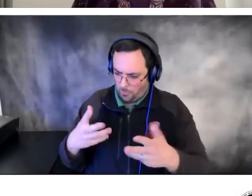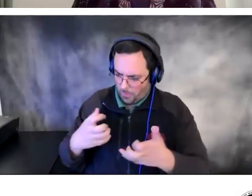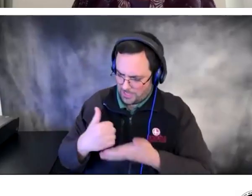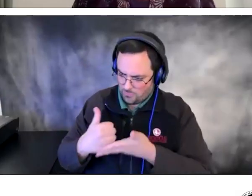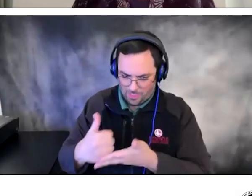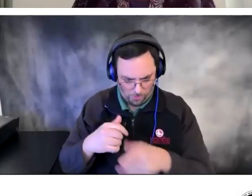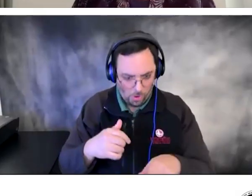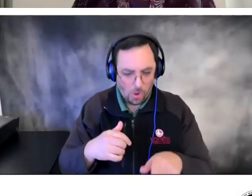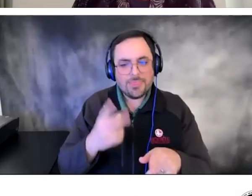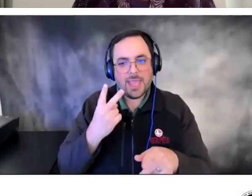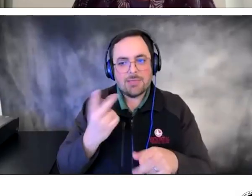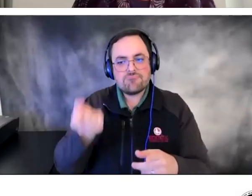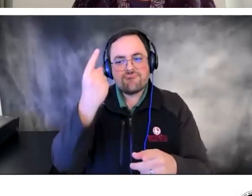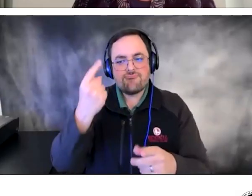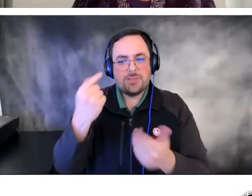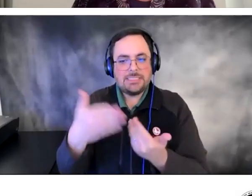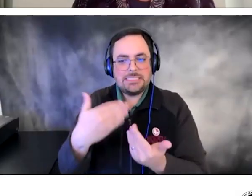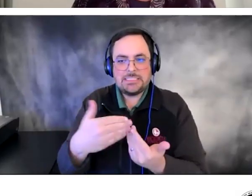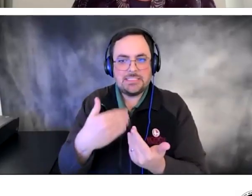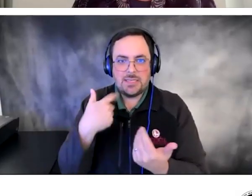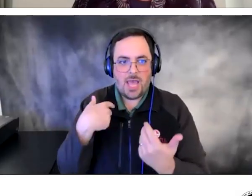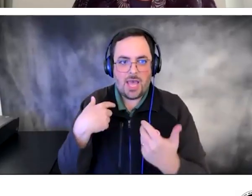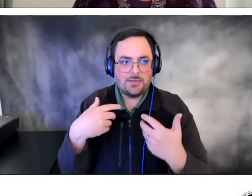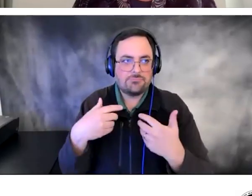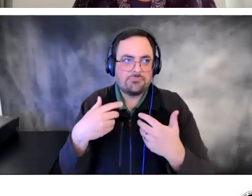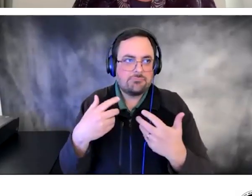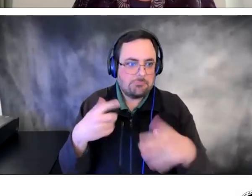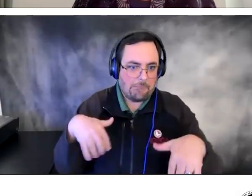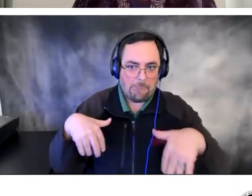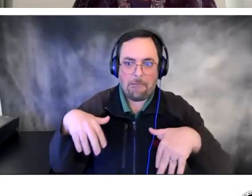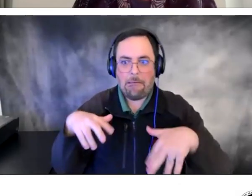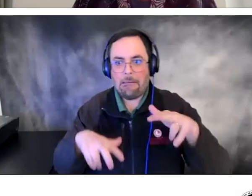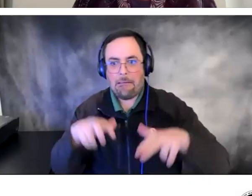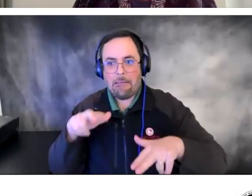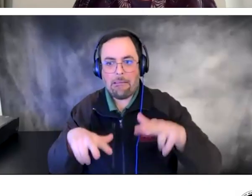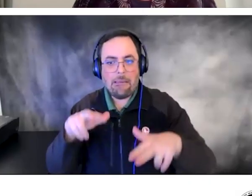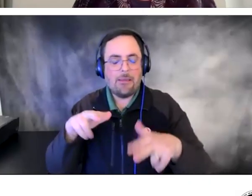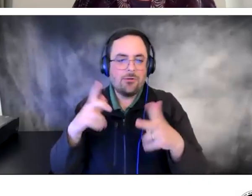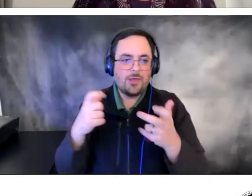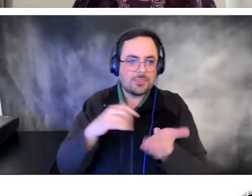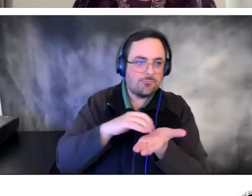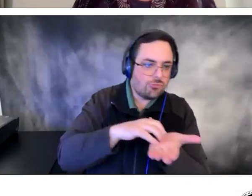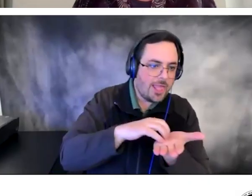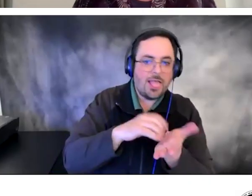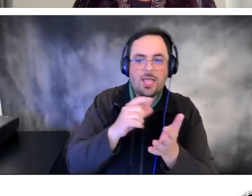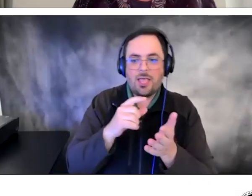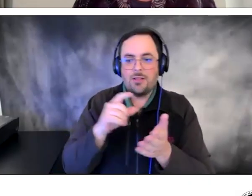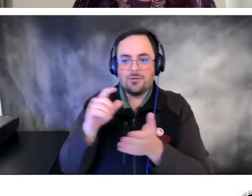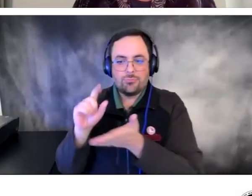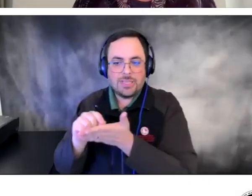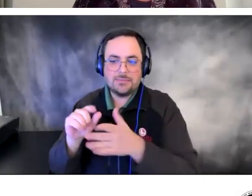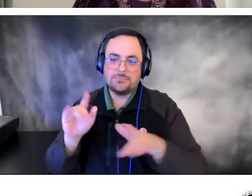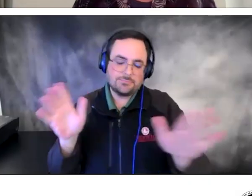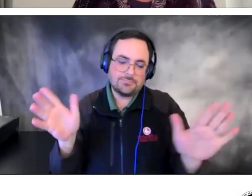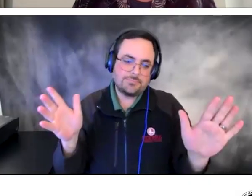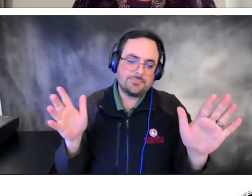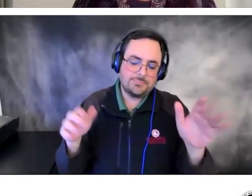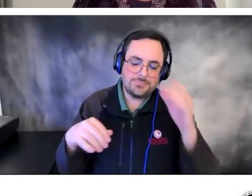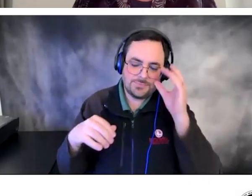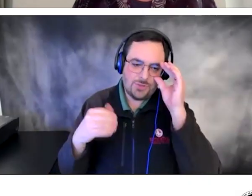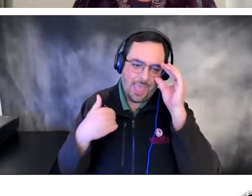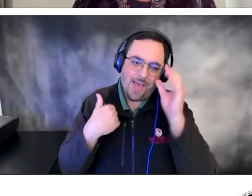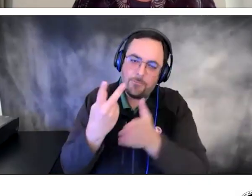consistent, especially with some of that key vocabulary you want emphasized. You want them to say the same things when they read the book with the